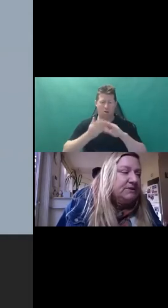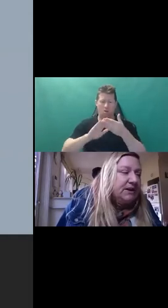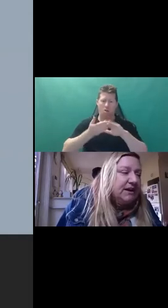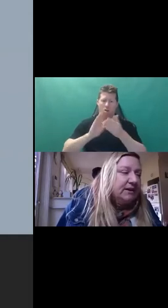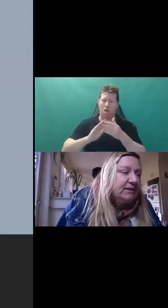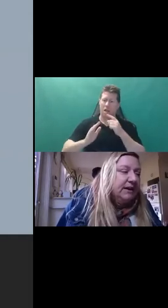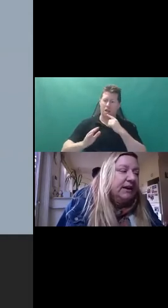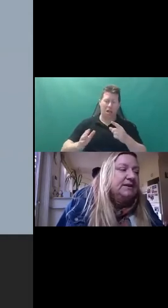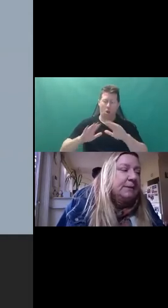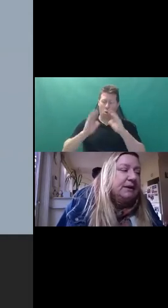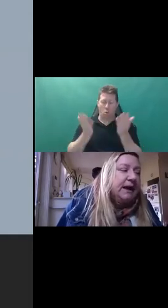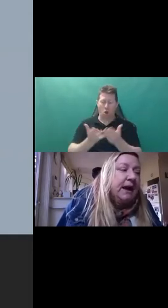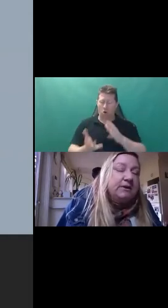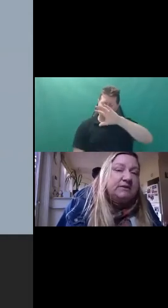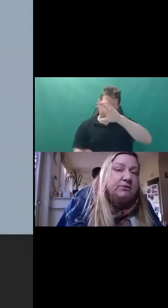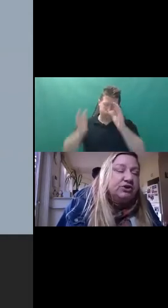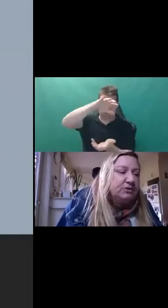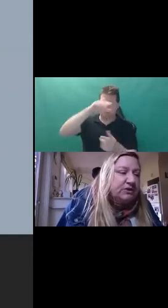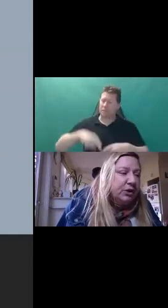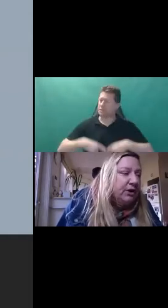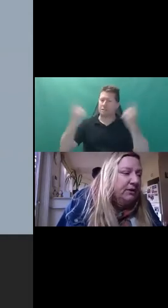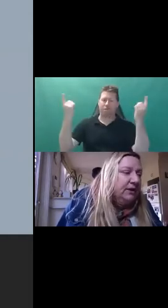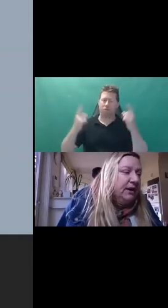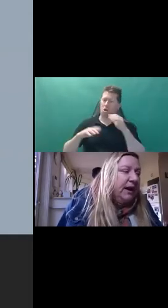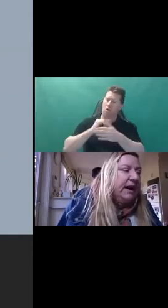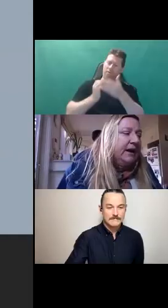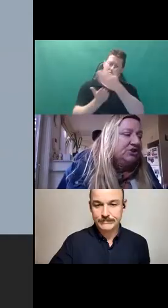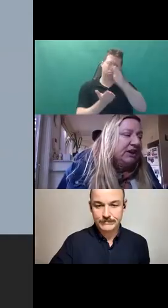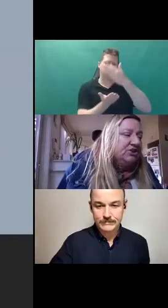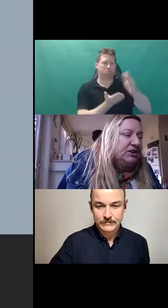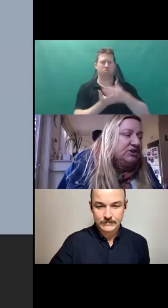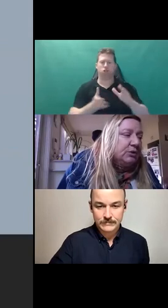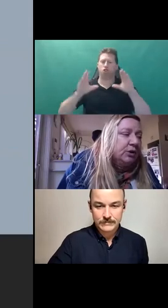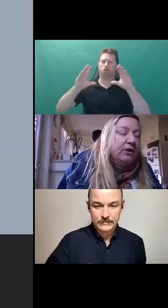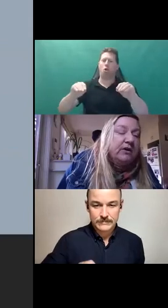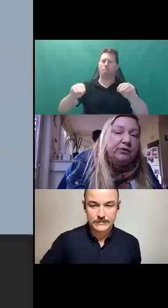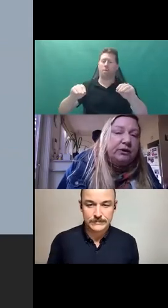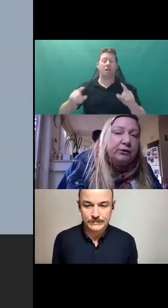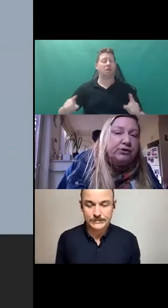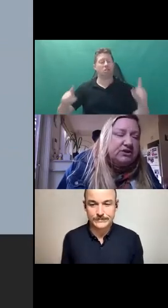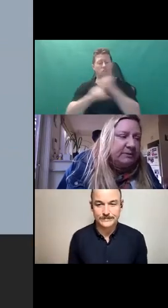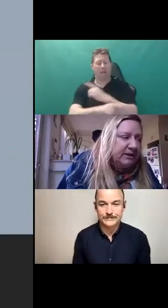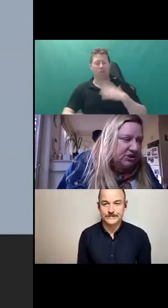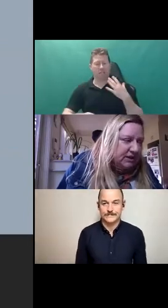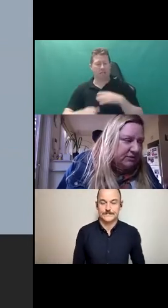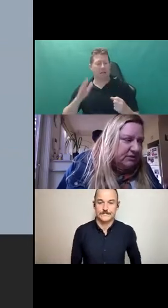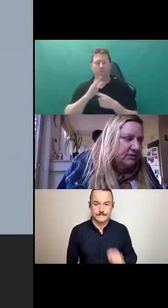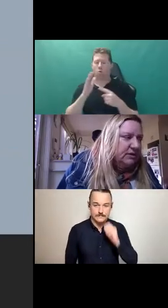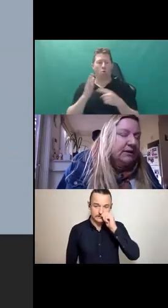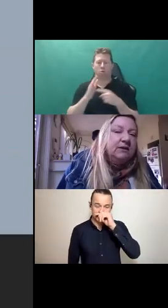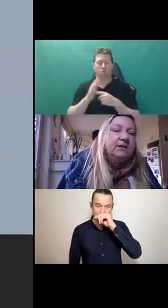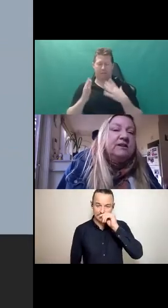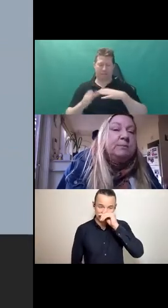upside down in examining how exclusion was occurring and how change needed to occur for inclusion to be achieved.